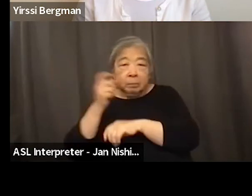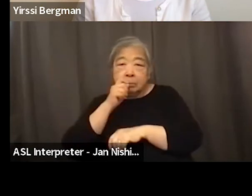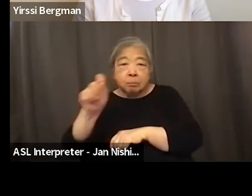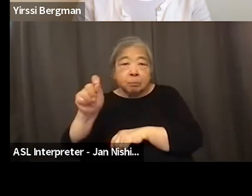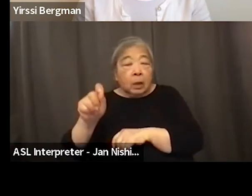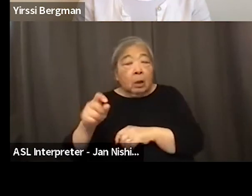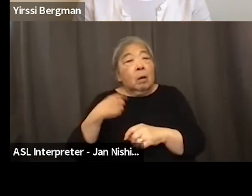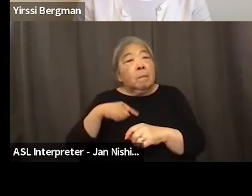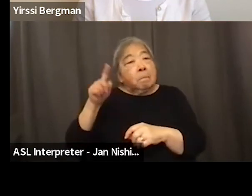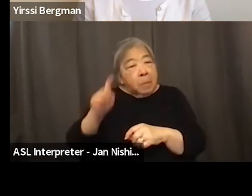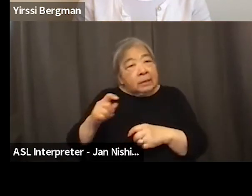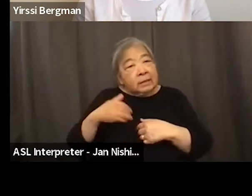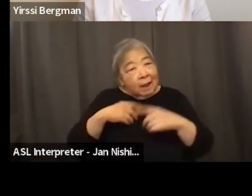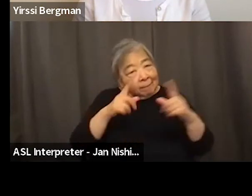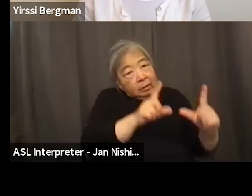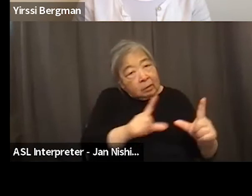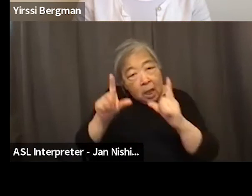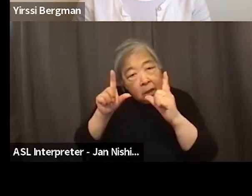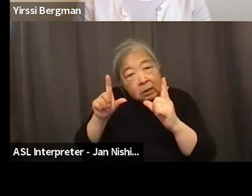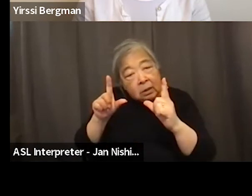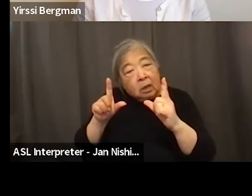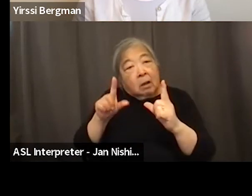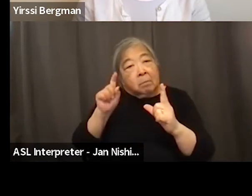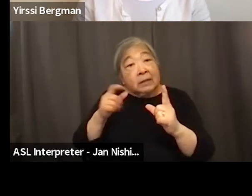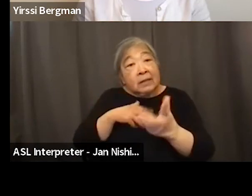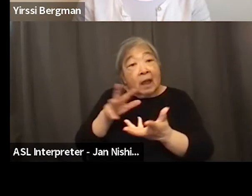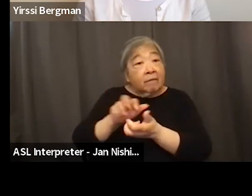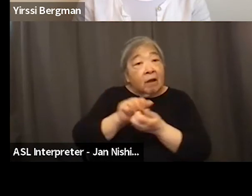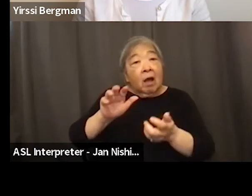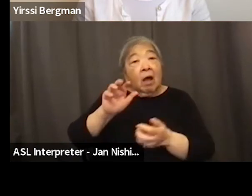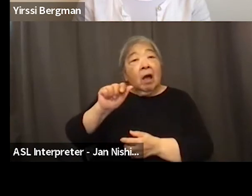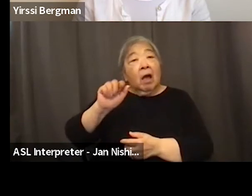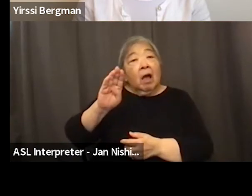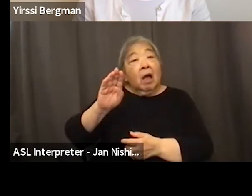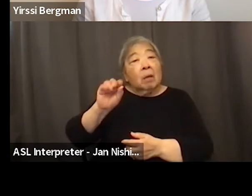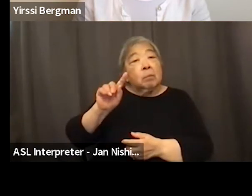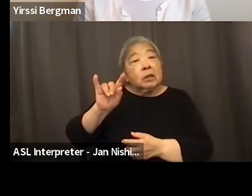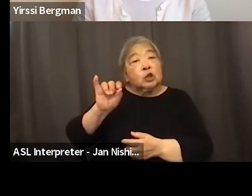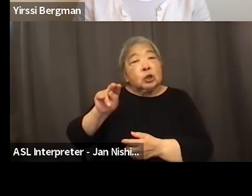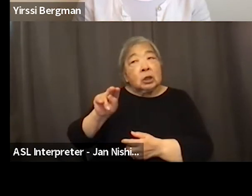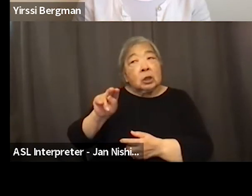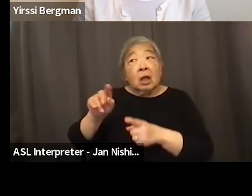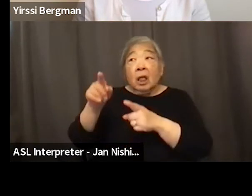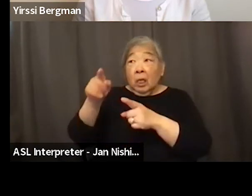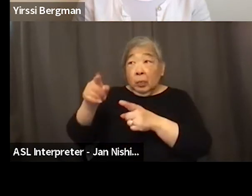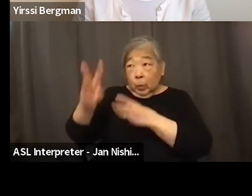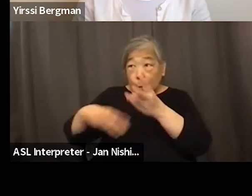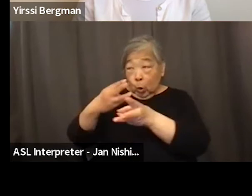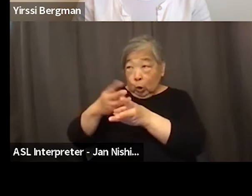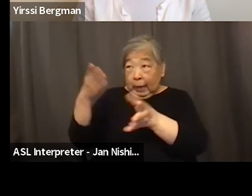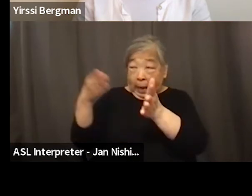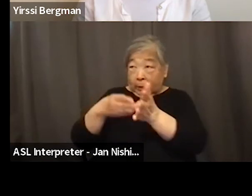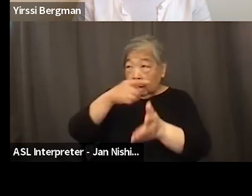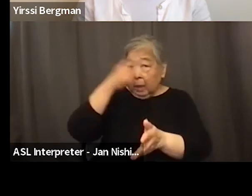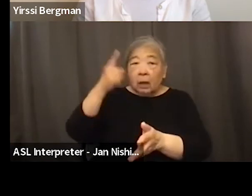And we have to have that lens, an abolitionist lens that recognizes we need to end a world that is anti-Black. We need to